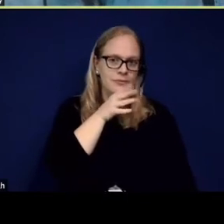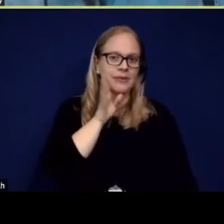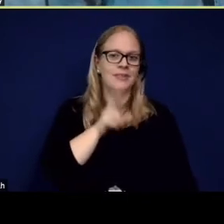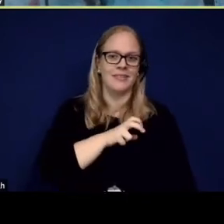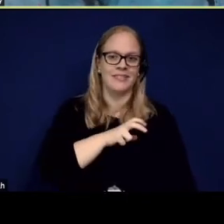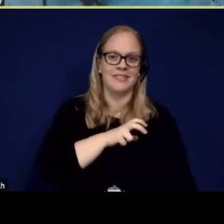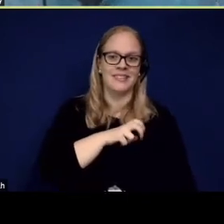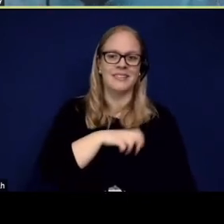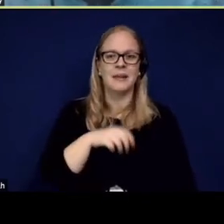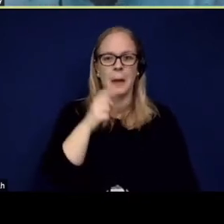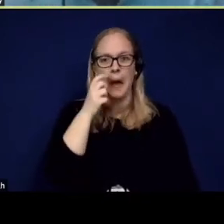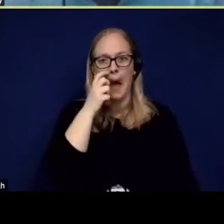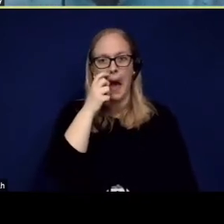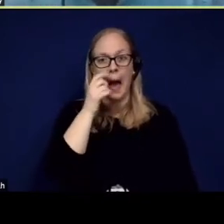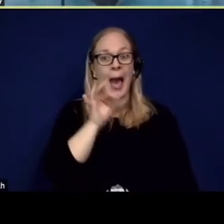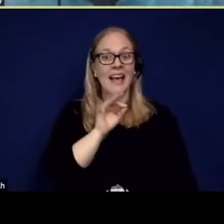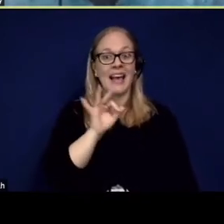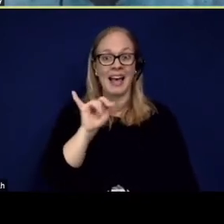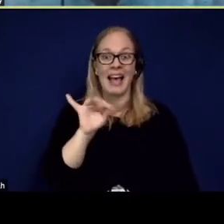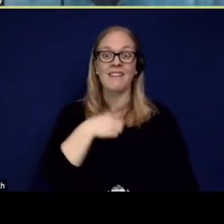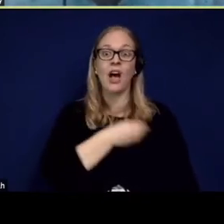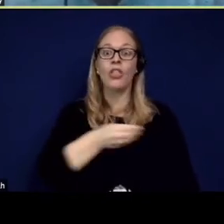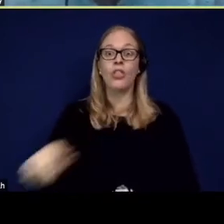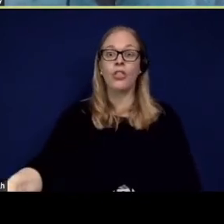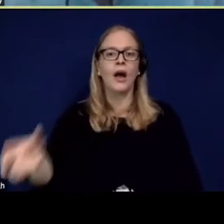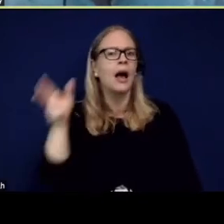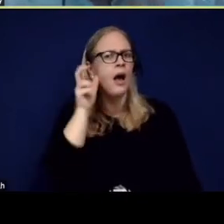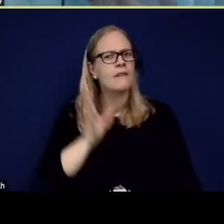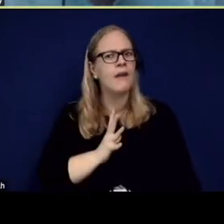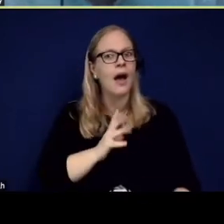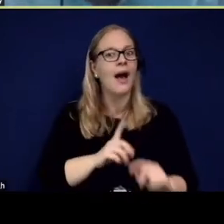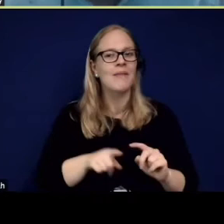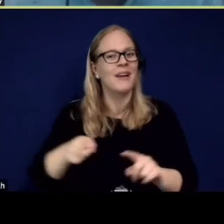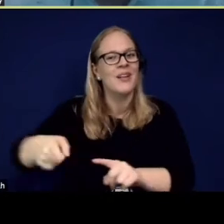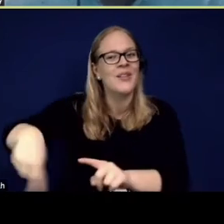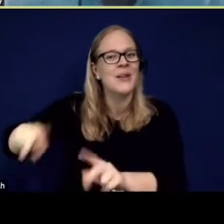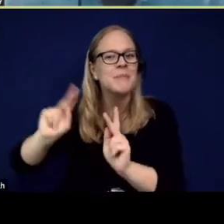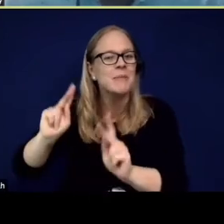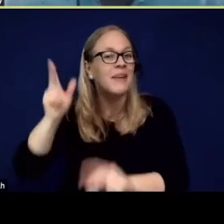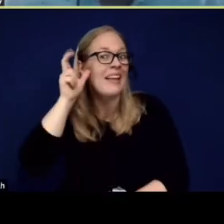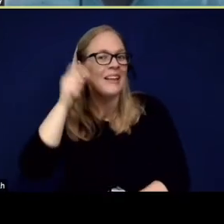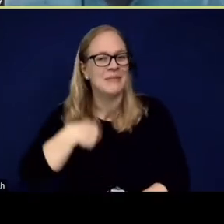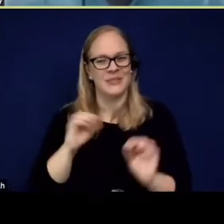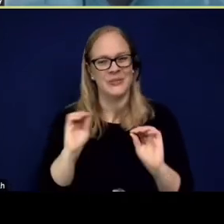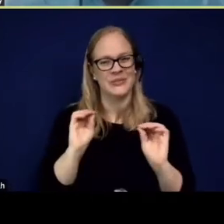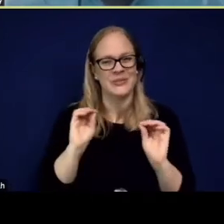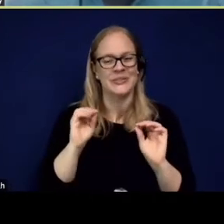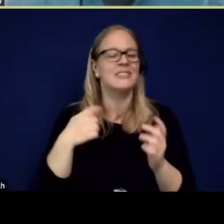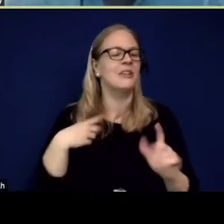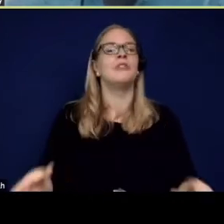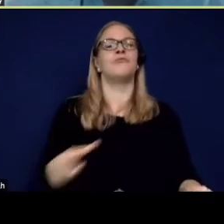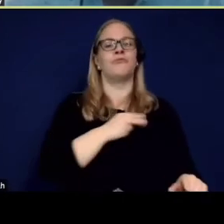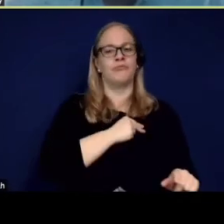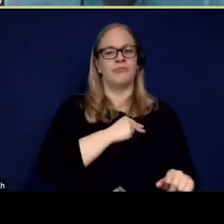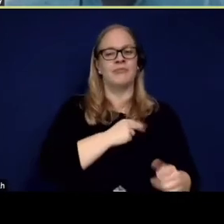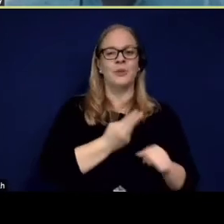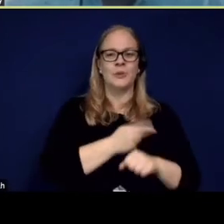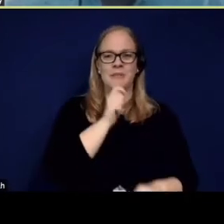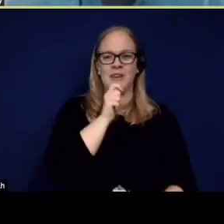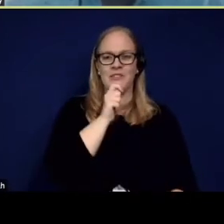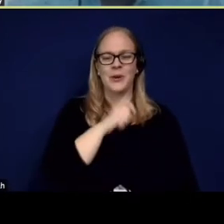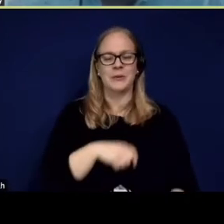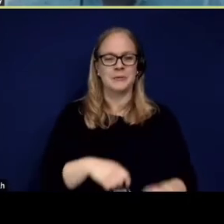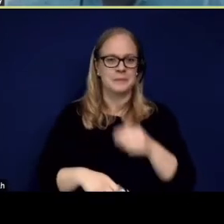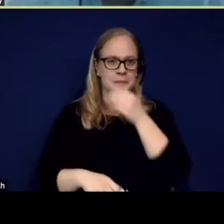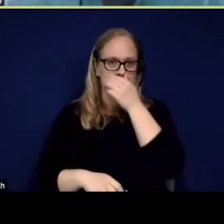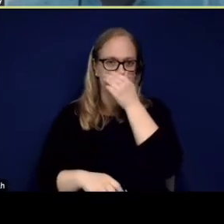it down, but then other people wouldn't hear me so clearly. So I wear it only to allow other people to hear me then. Now, exciting development